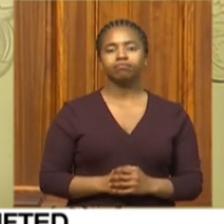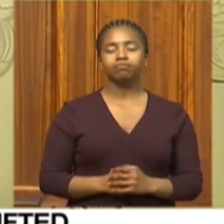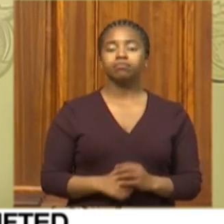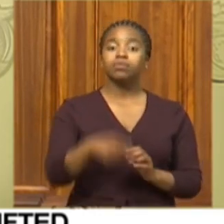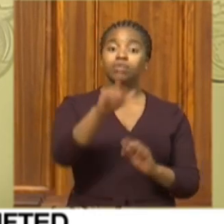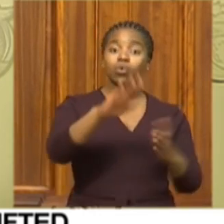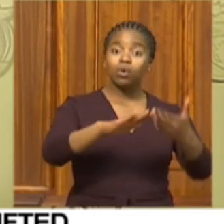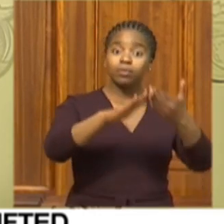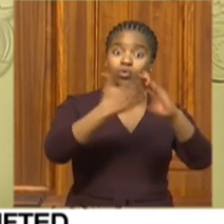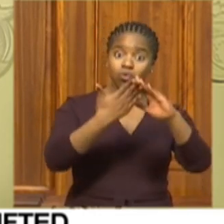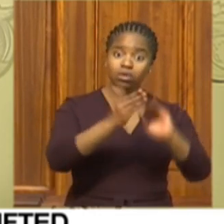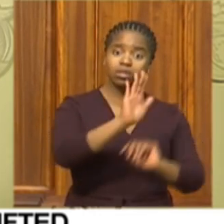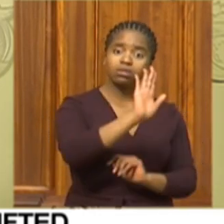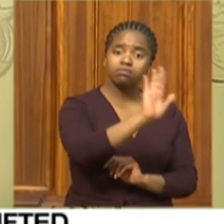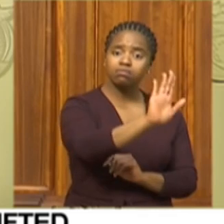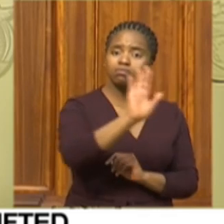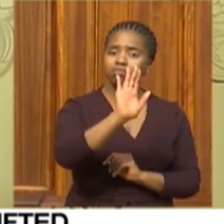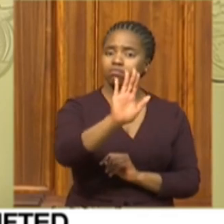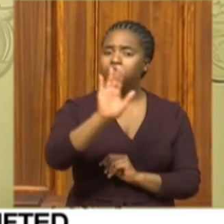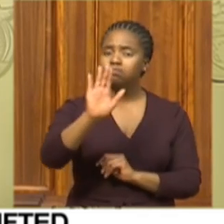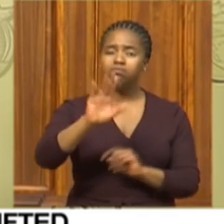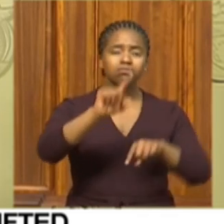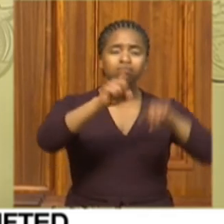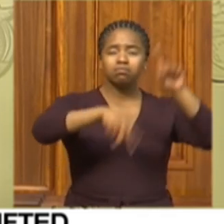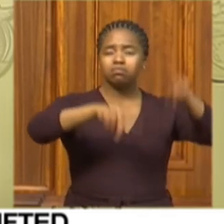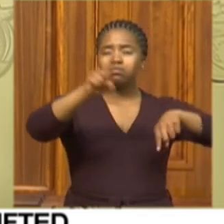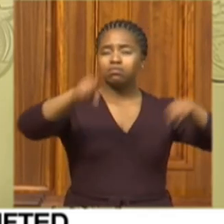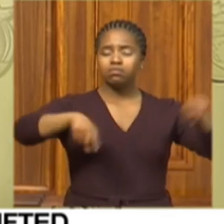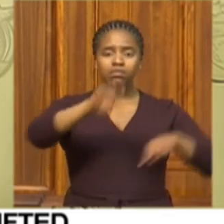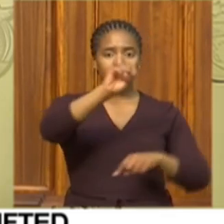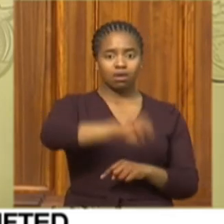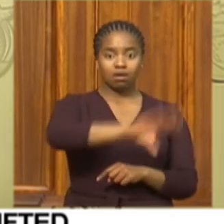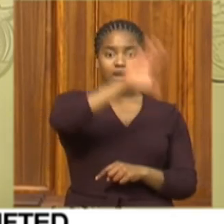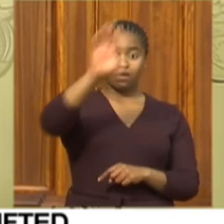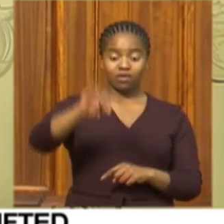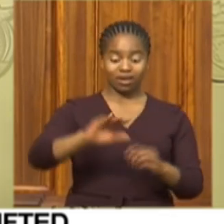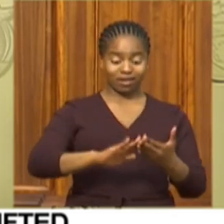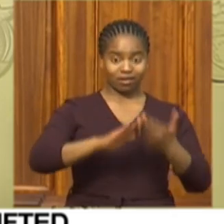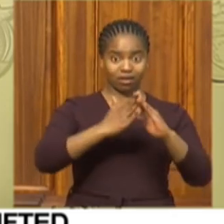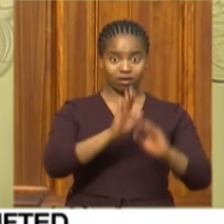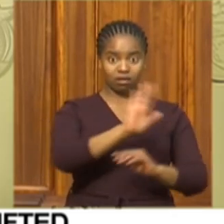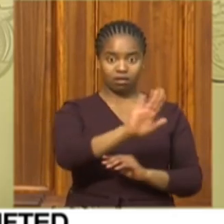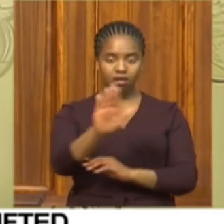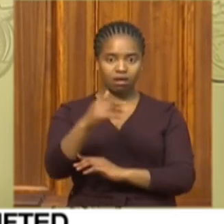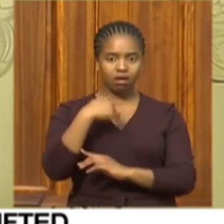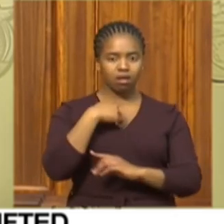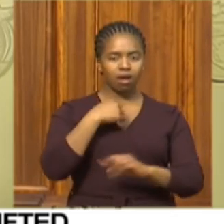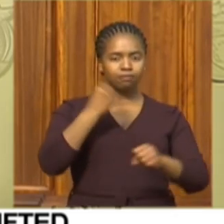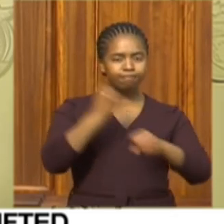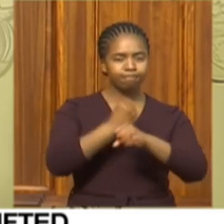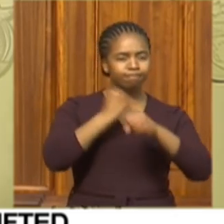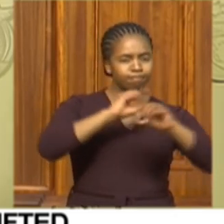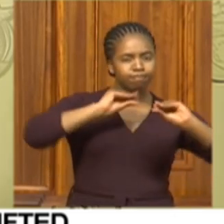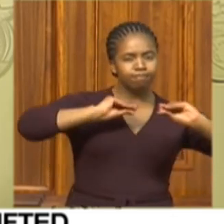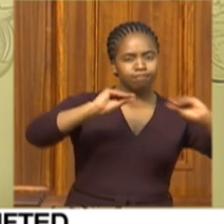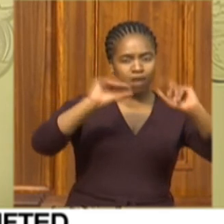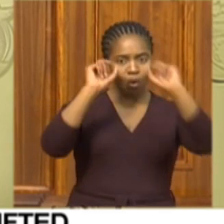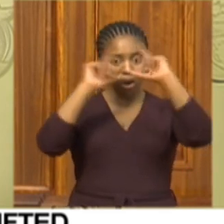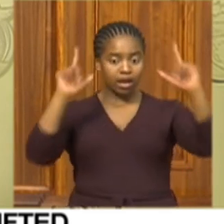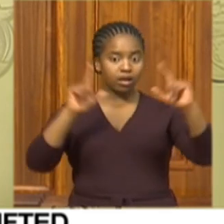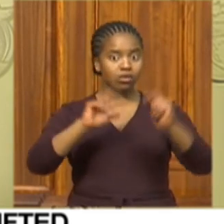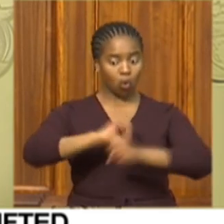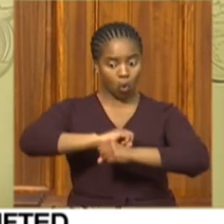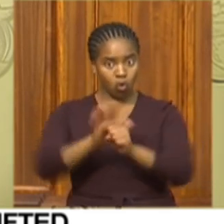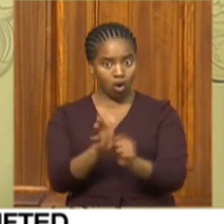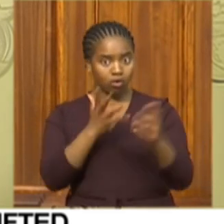community structures across the country that are promoting awareness around the disease and